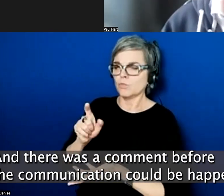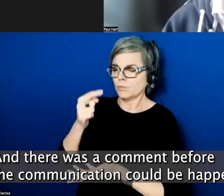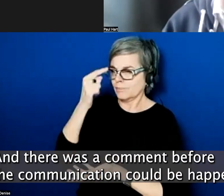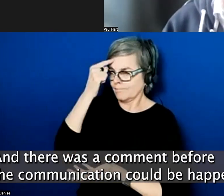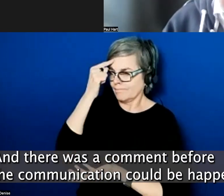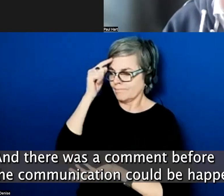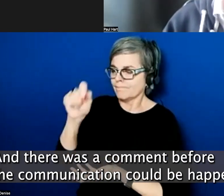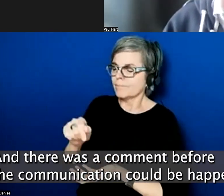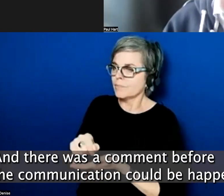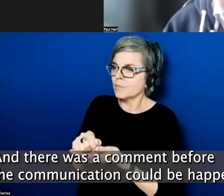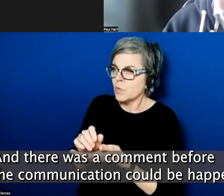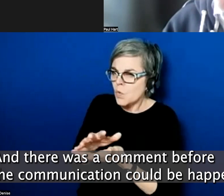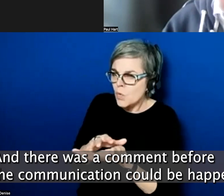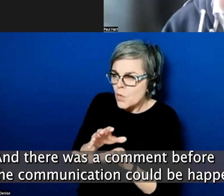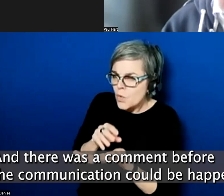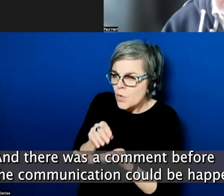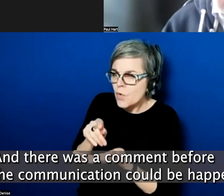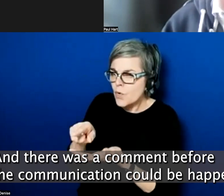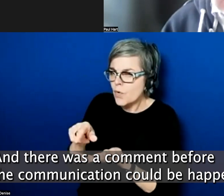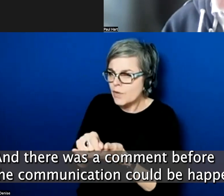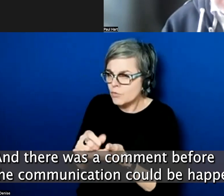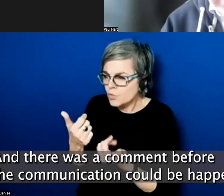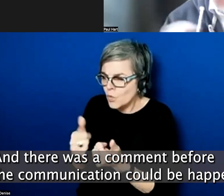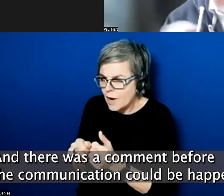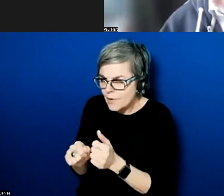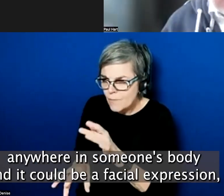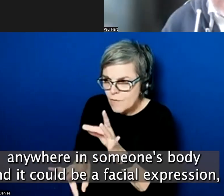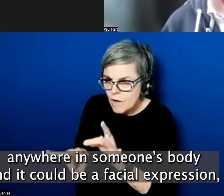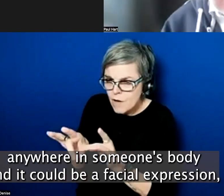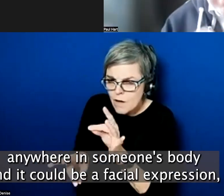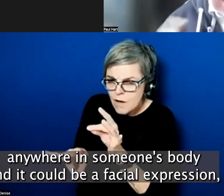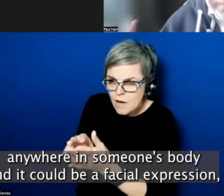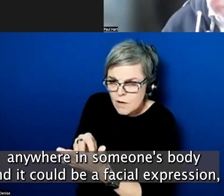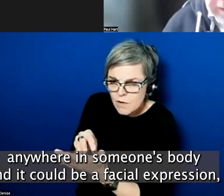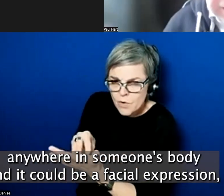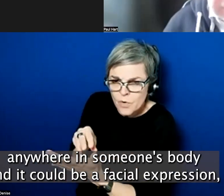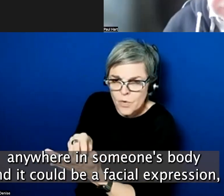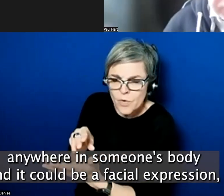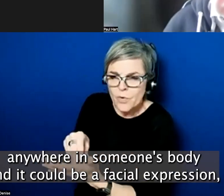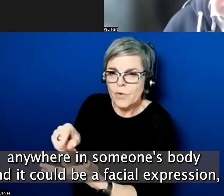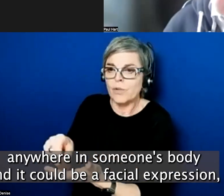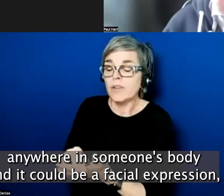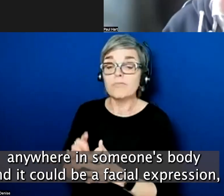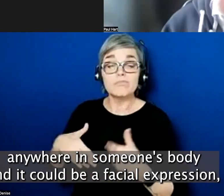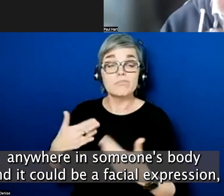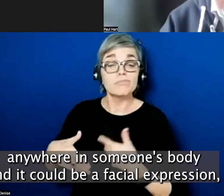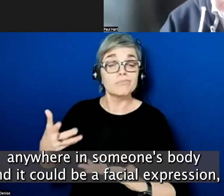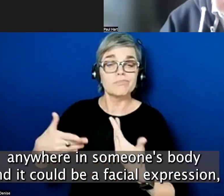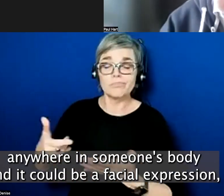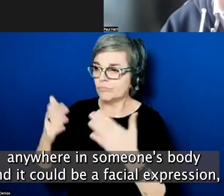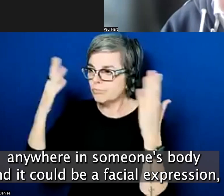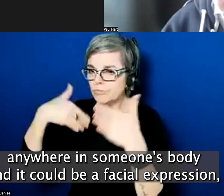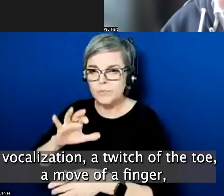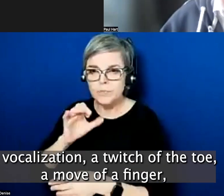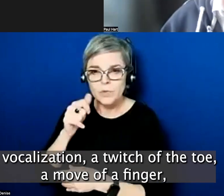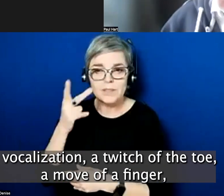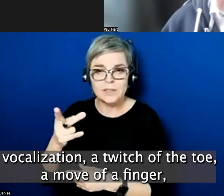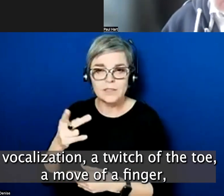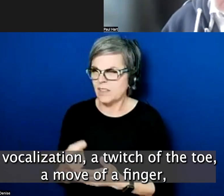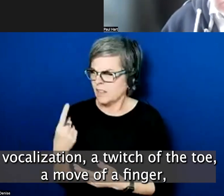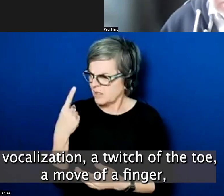was a comment before about the communication could be happening anywhere in someone's body, and it could be a facial expressions,